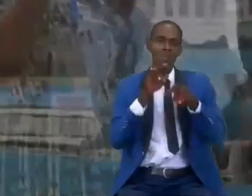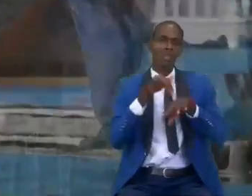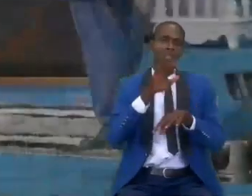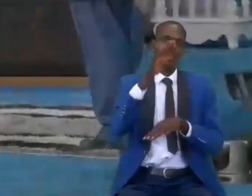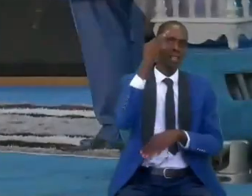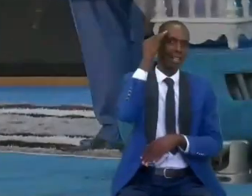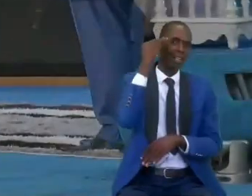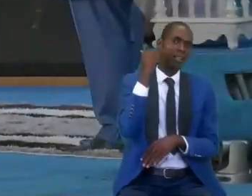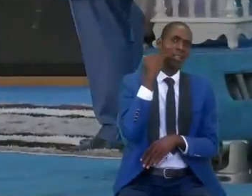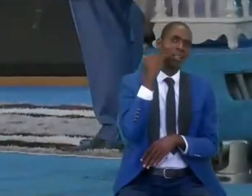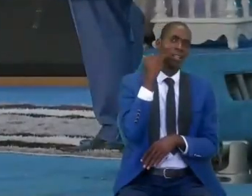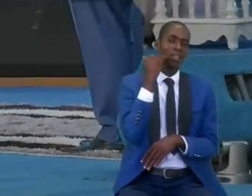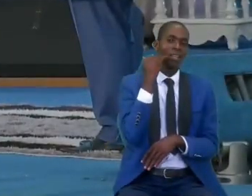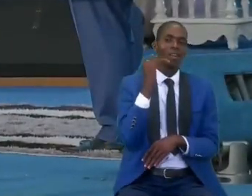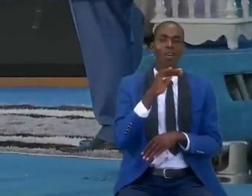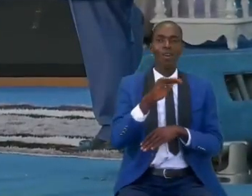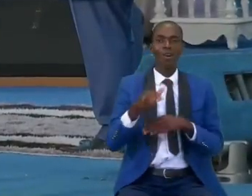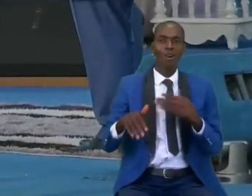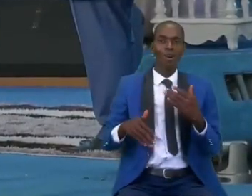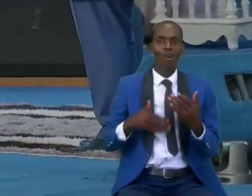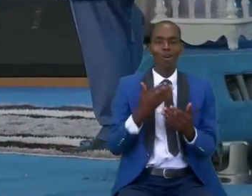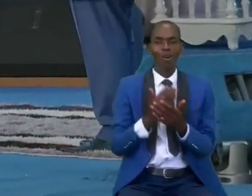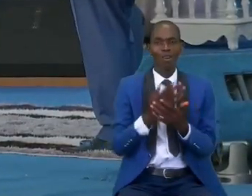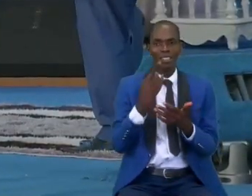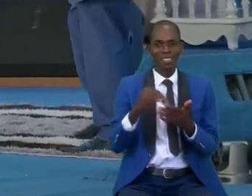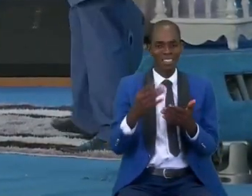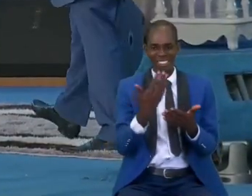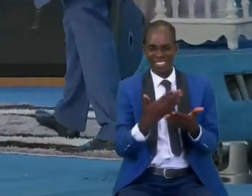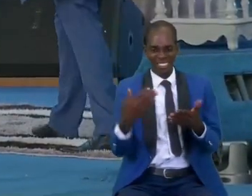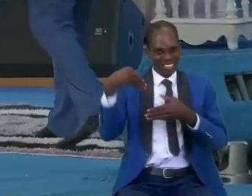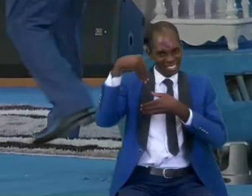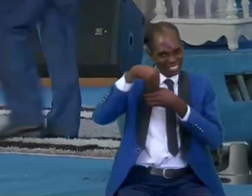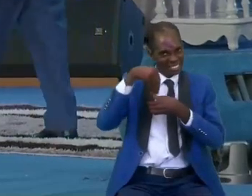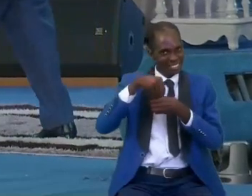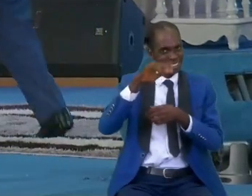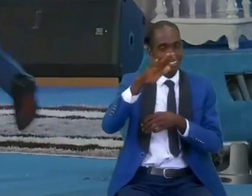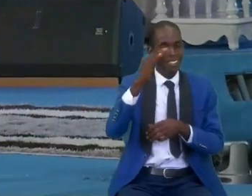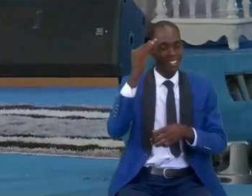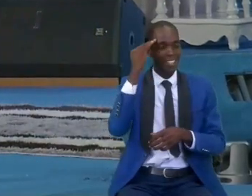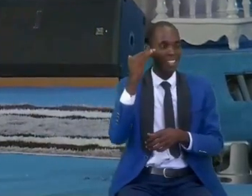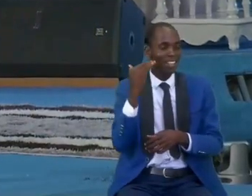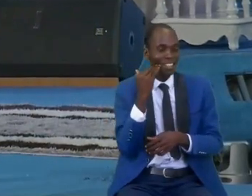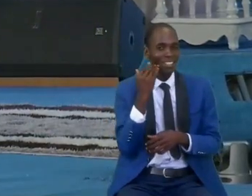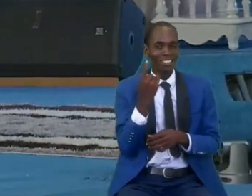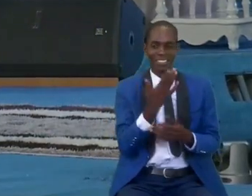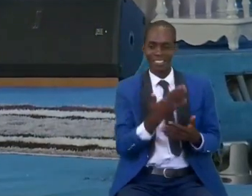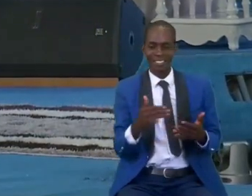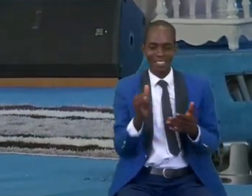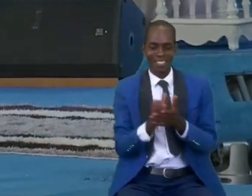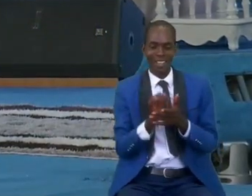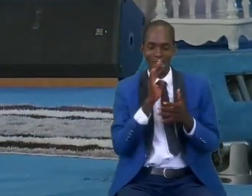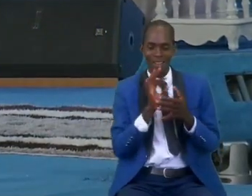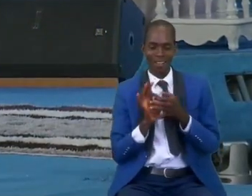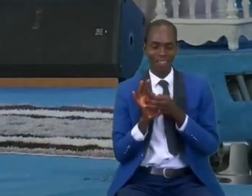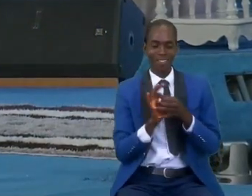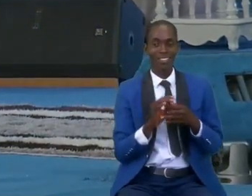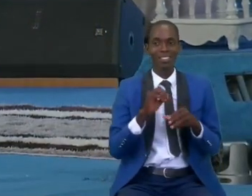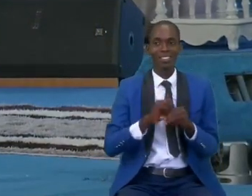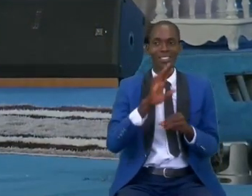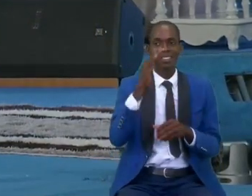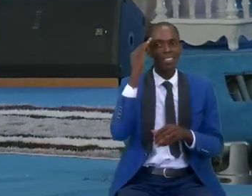there, the neutrons, the connections. And I see how all the cells in the